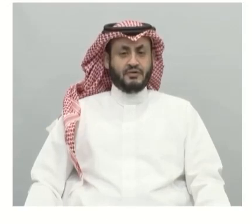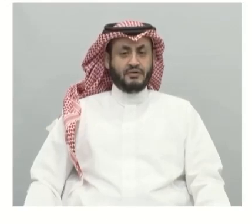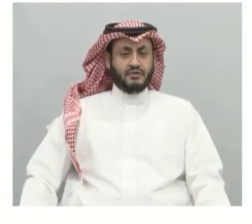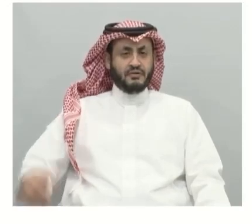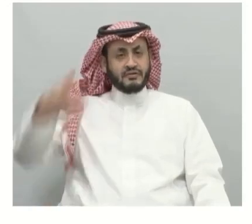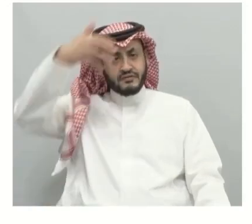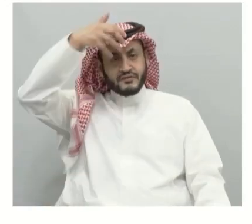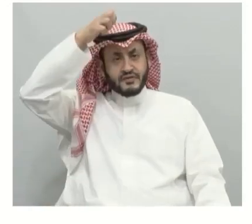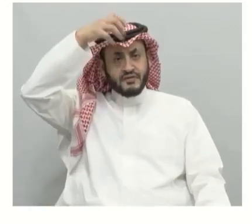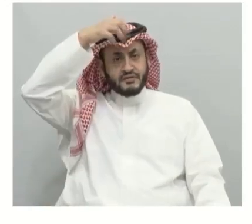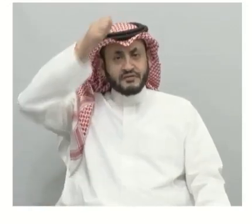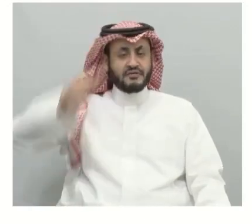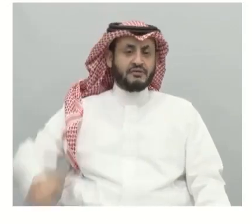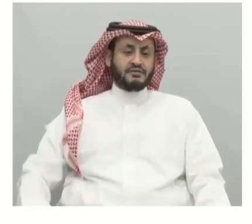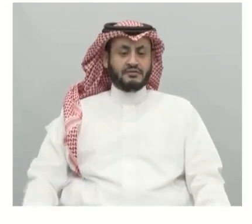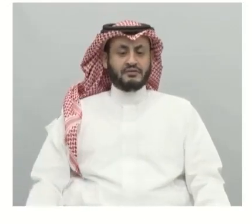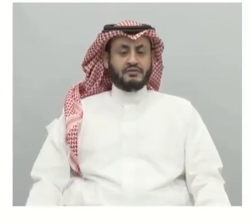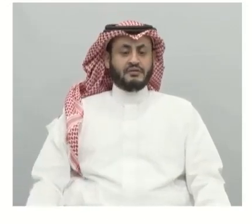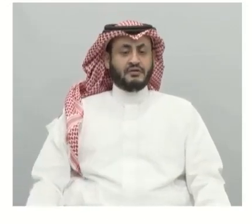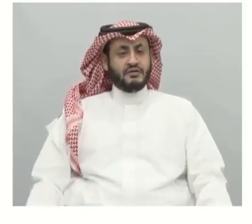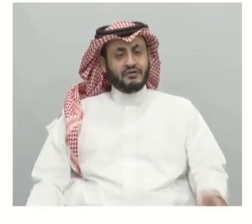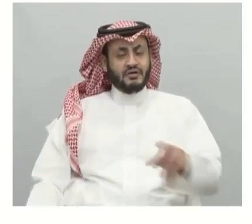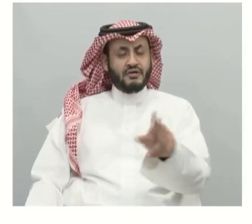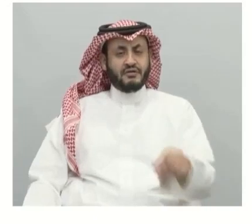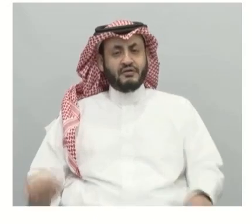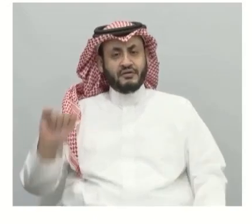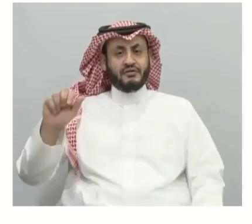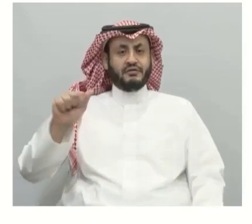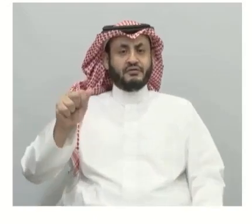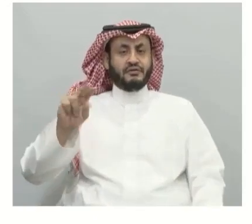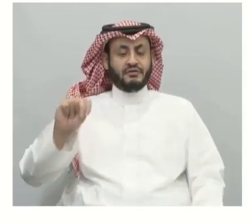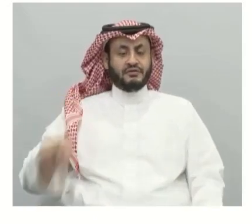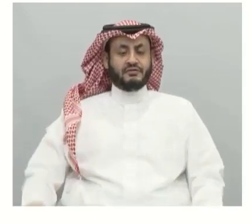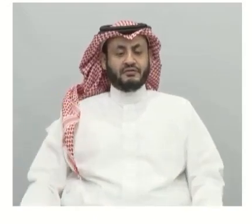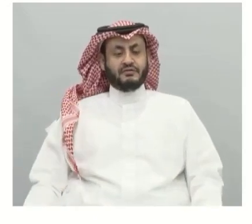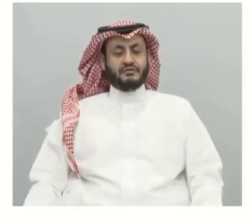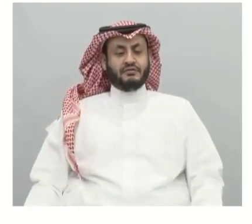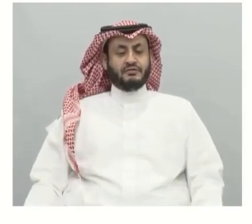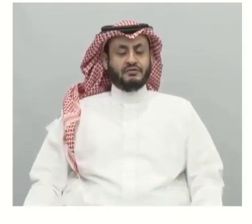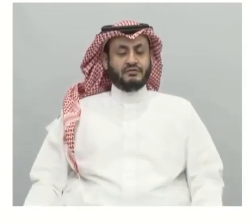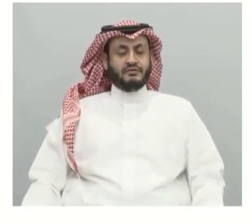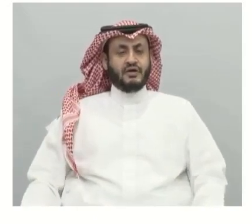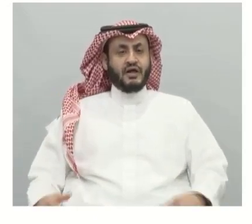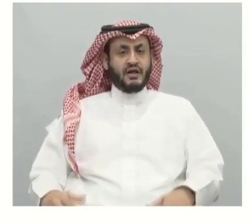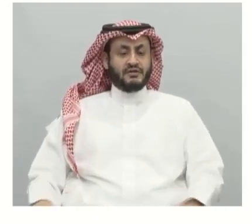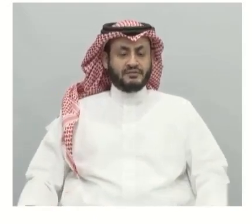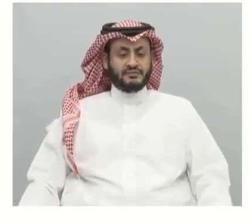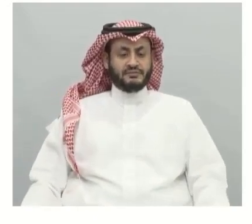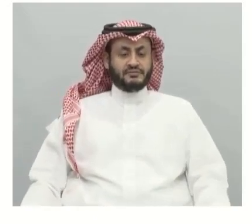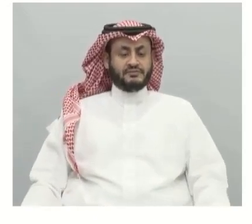Syria, Syrian, Damascus. England, English,